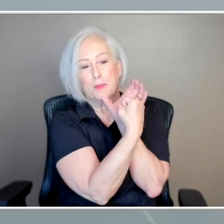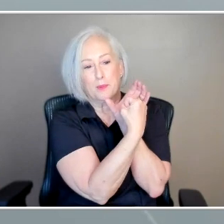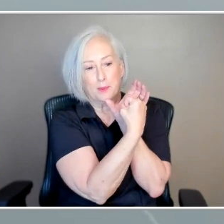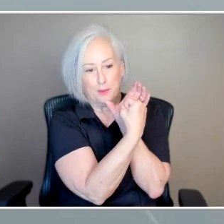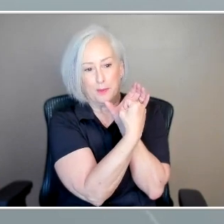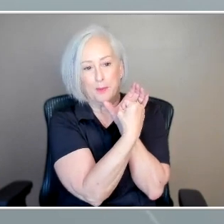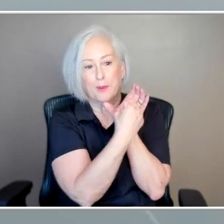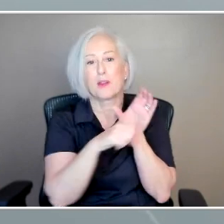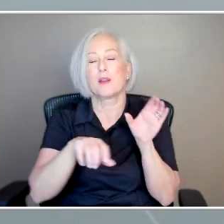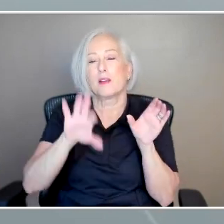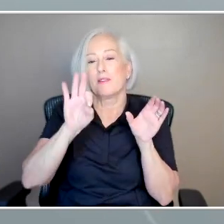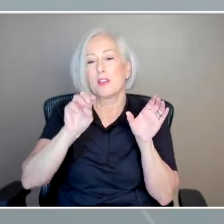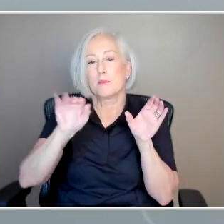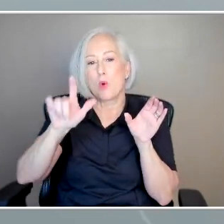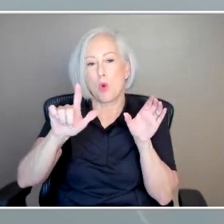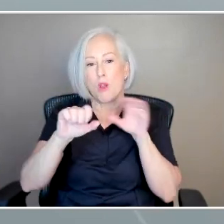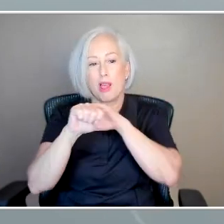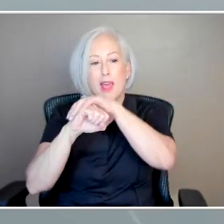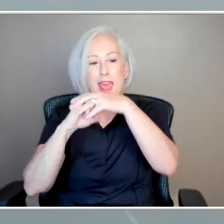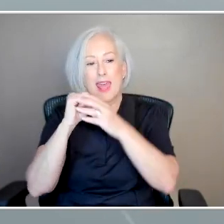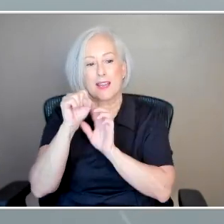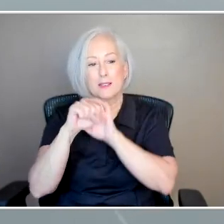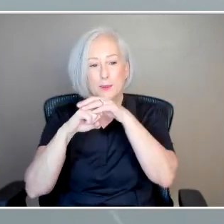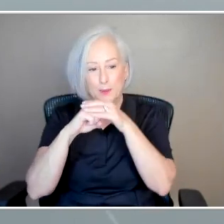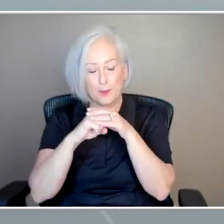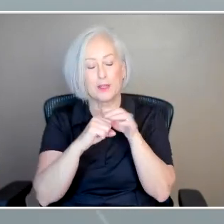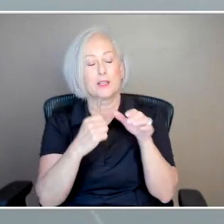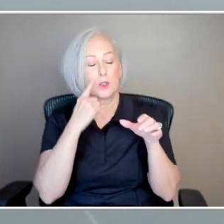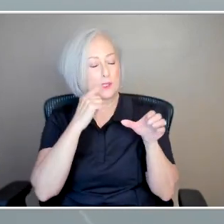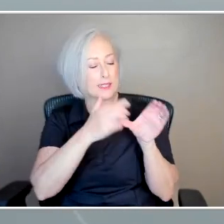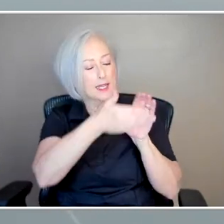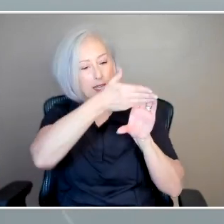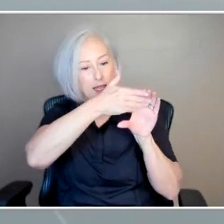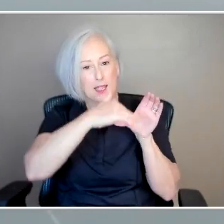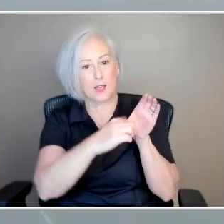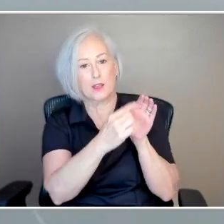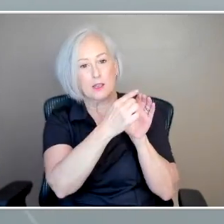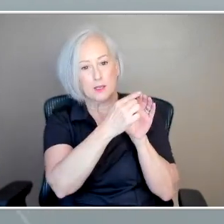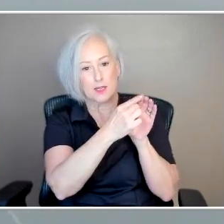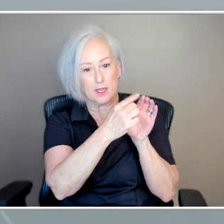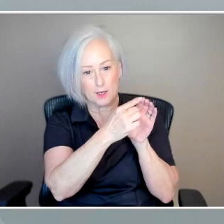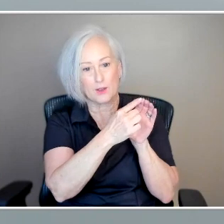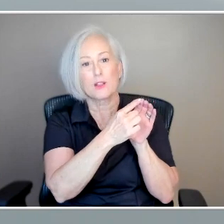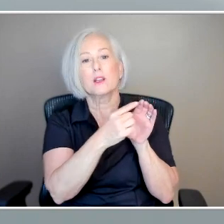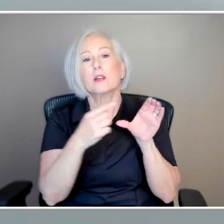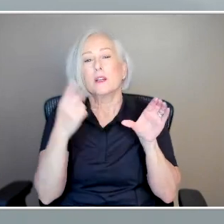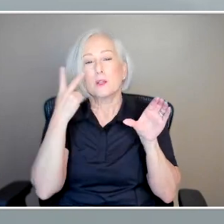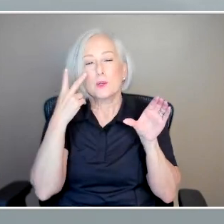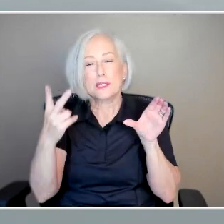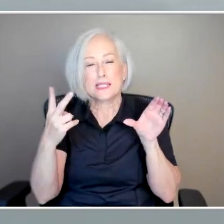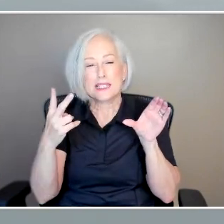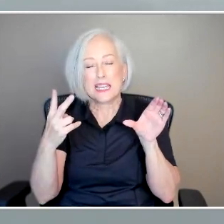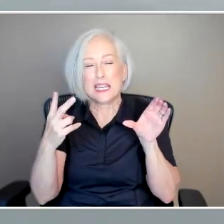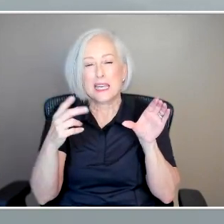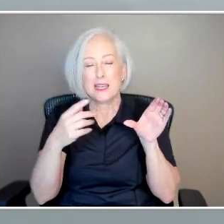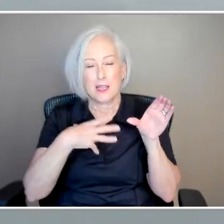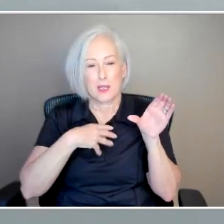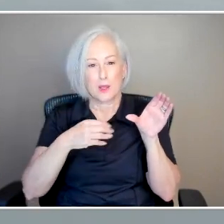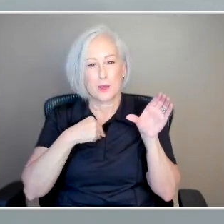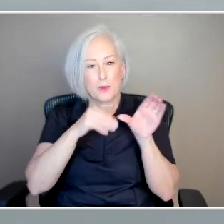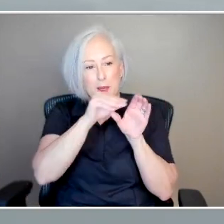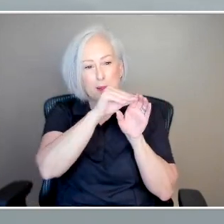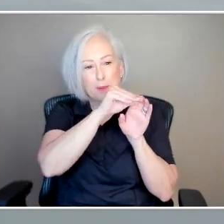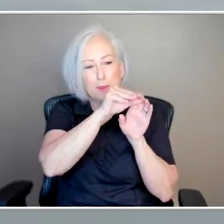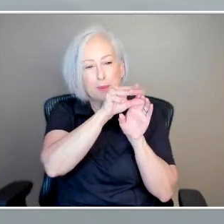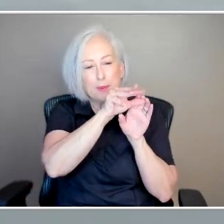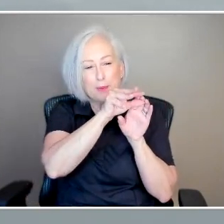that gasket seal that I mentioned previously, and then just below that is the cartilage. And so where you see that kind of fuzzy area, that's where the labral tear is, and that's